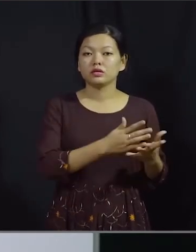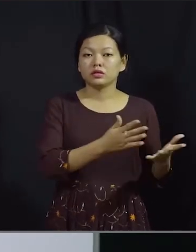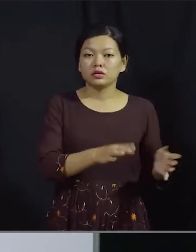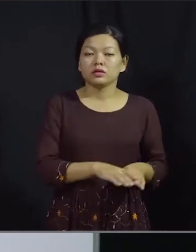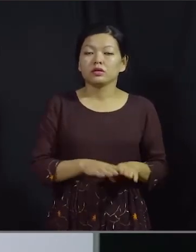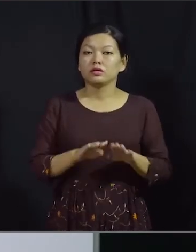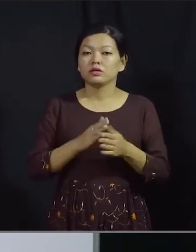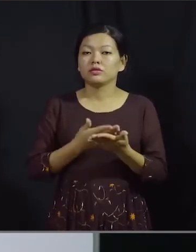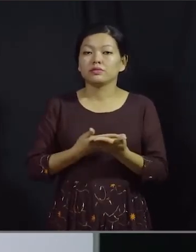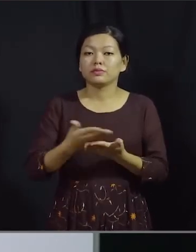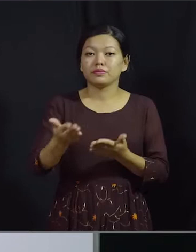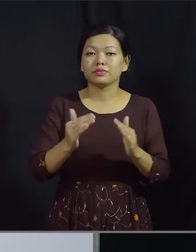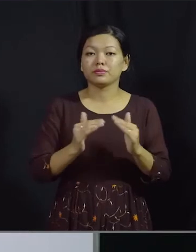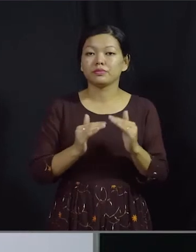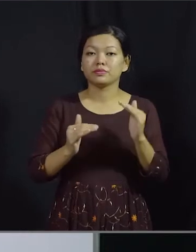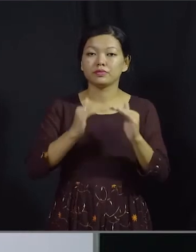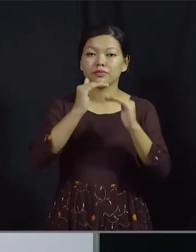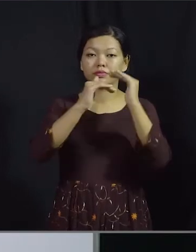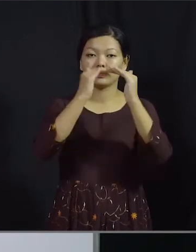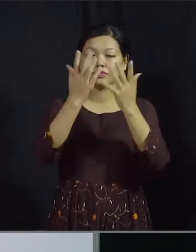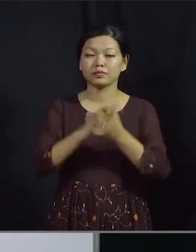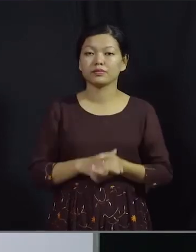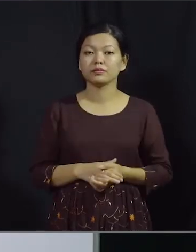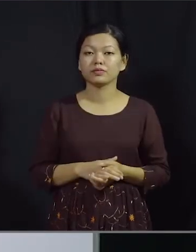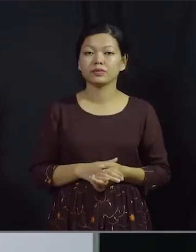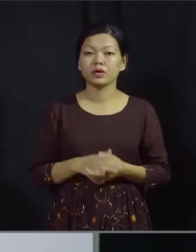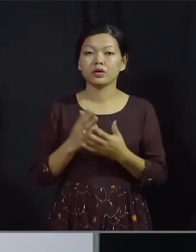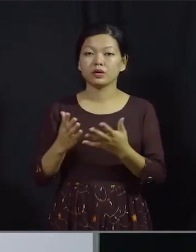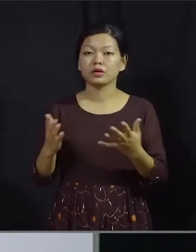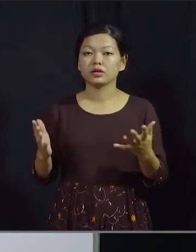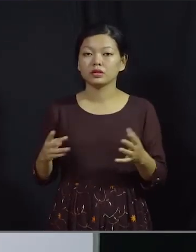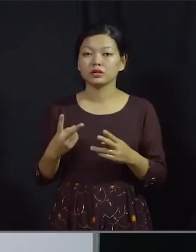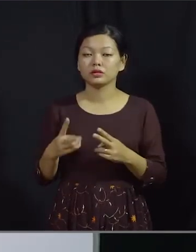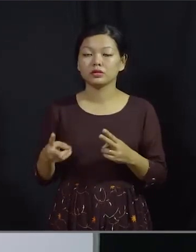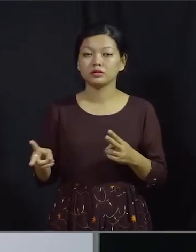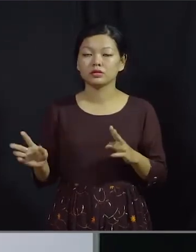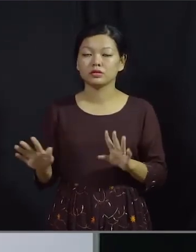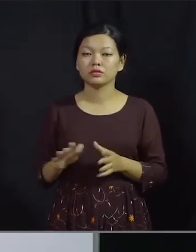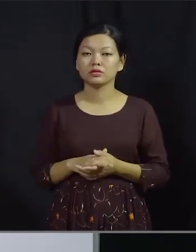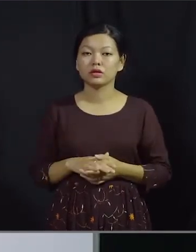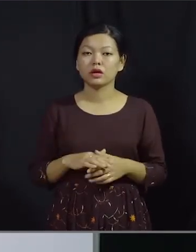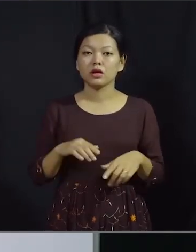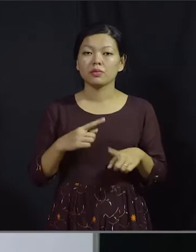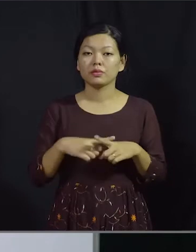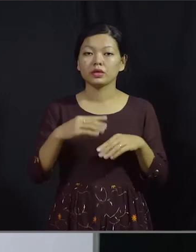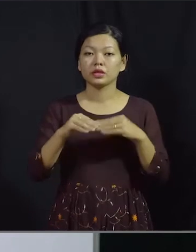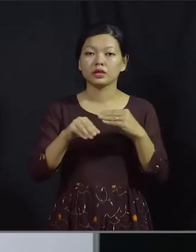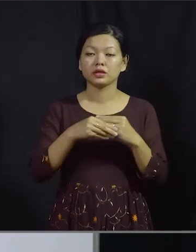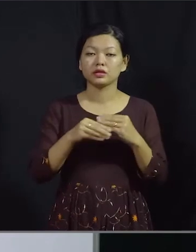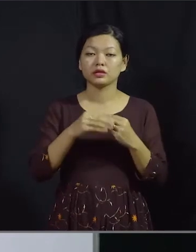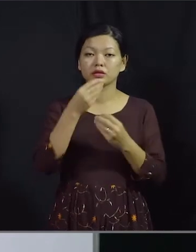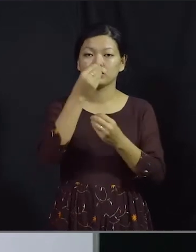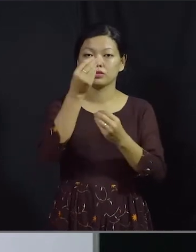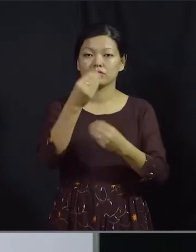machinery, stock, debtors, less provision, and it is additional information is